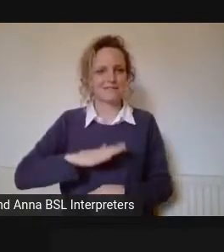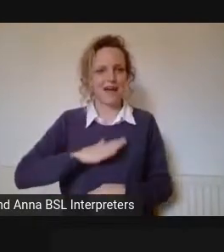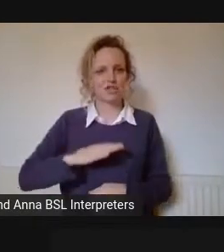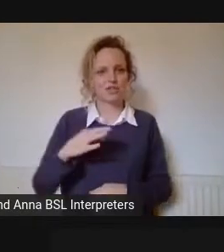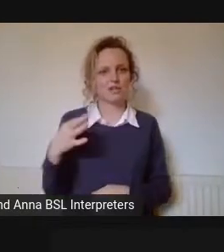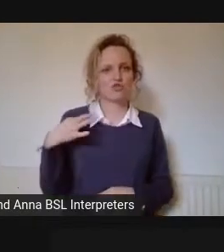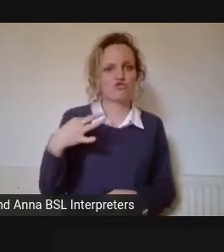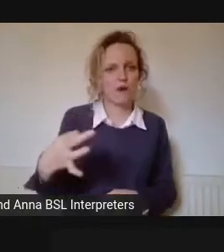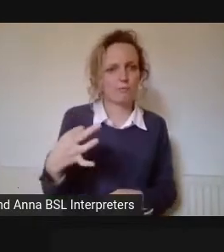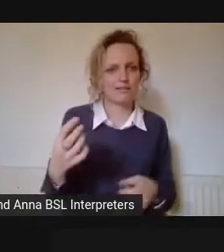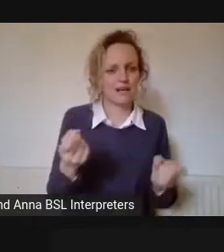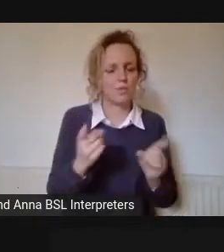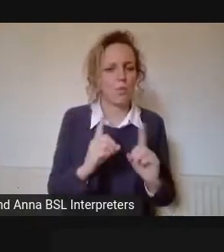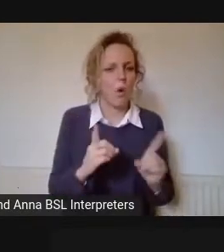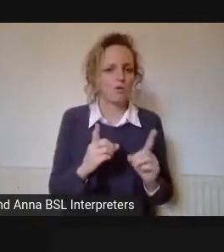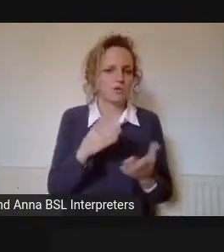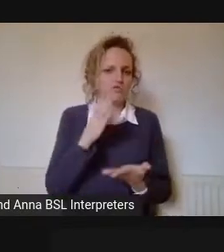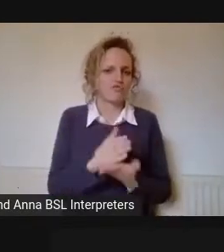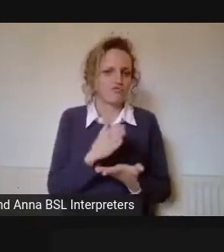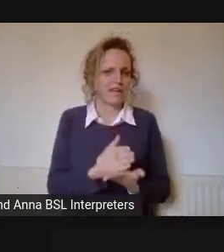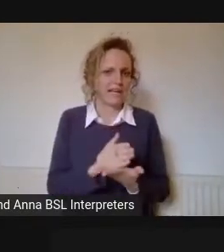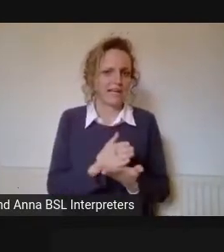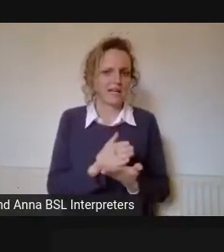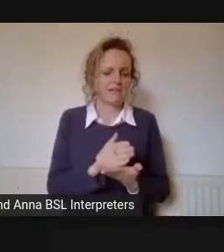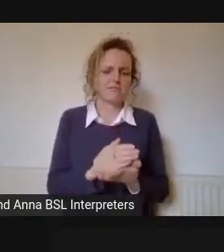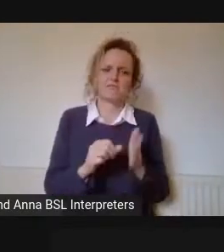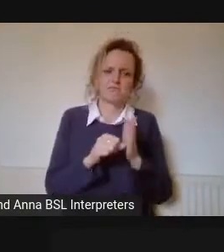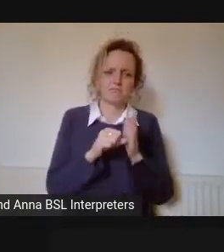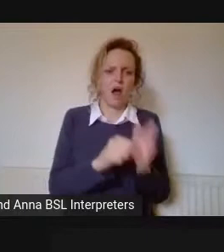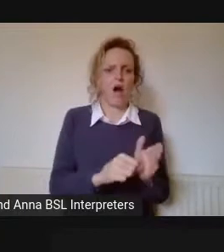what is considered to be an outlawed and criminalized plant.